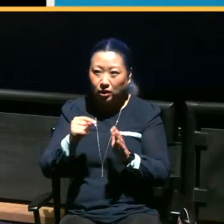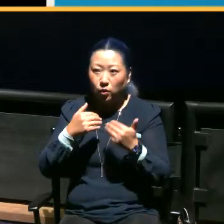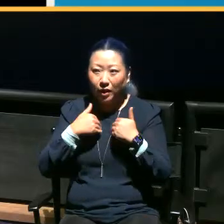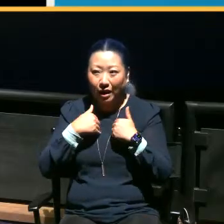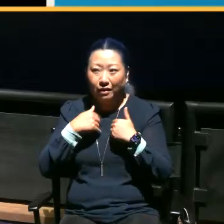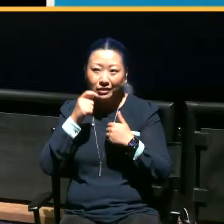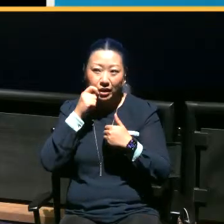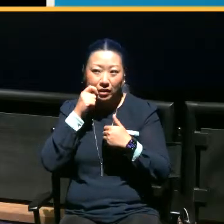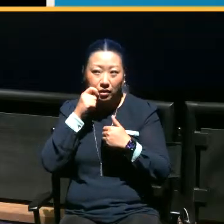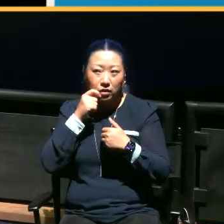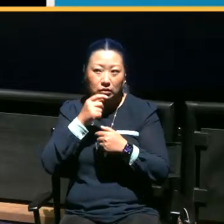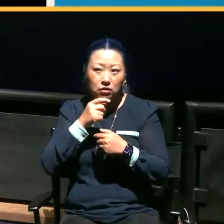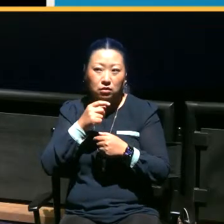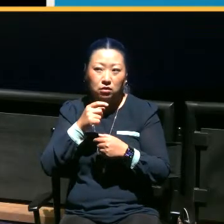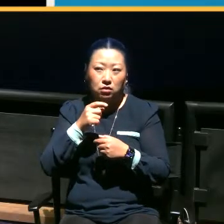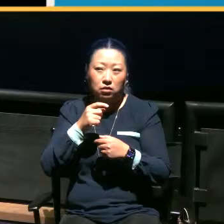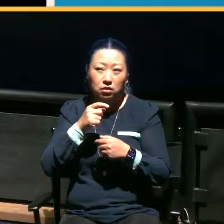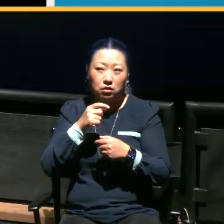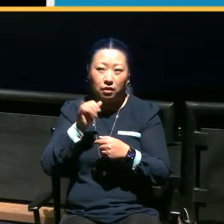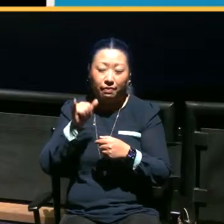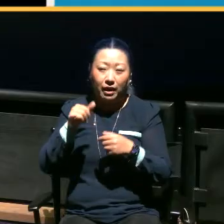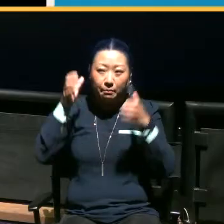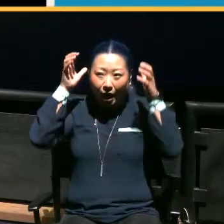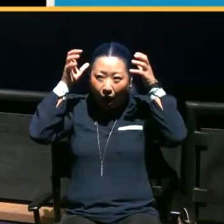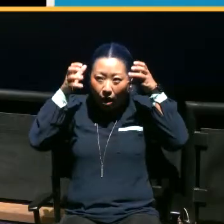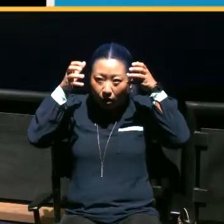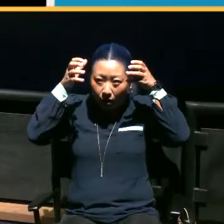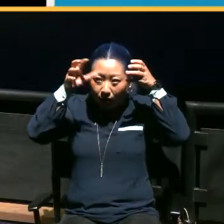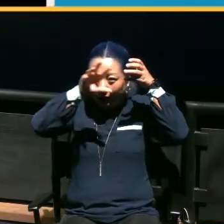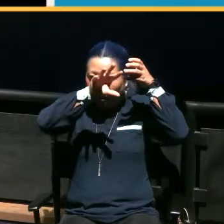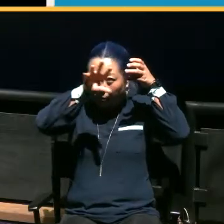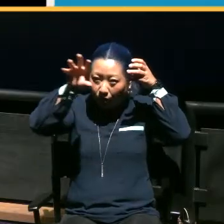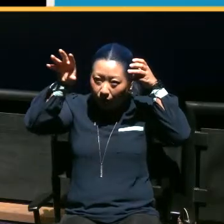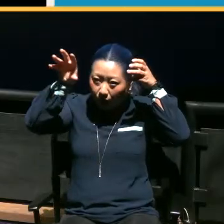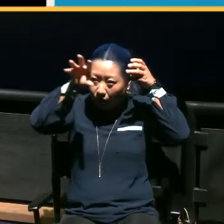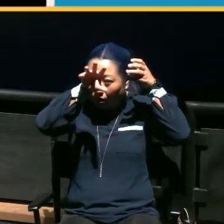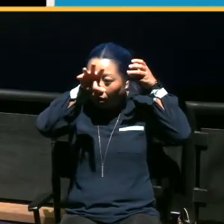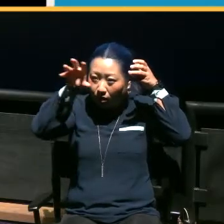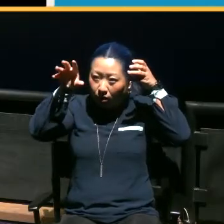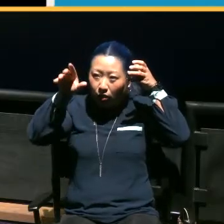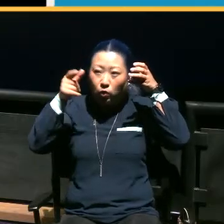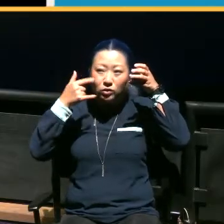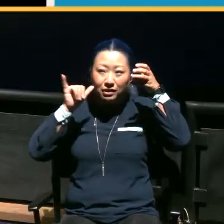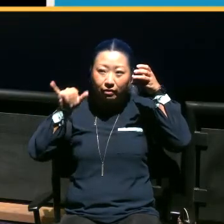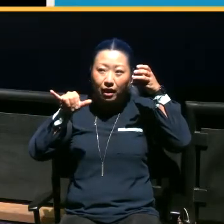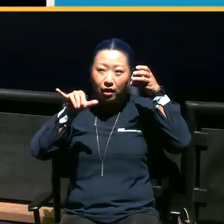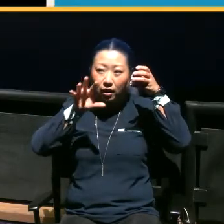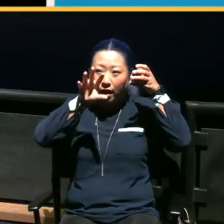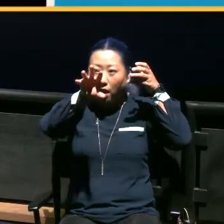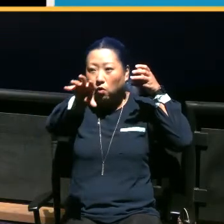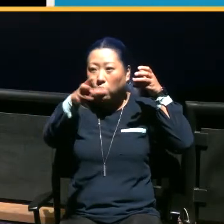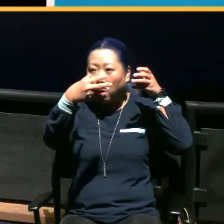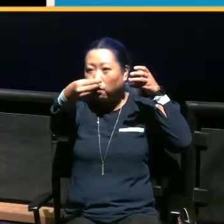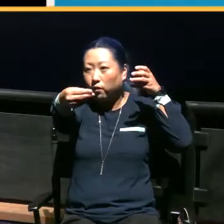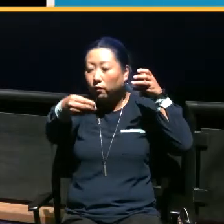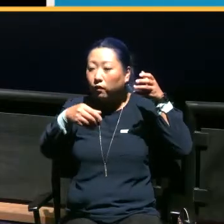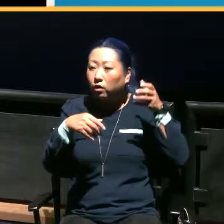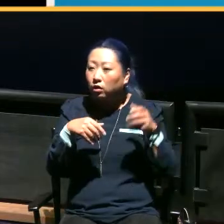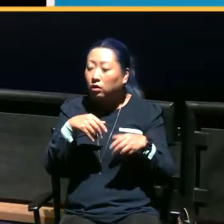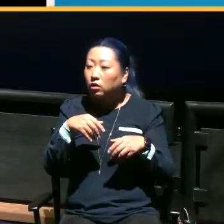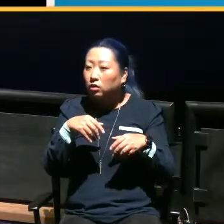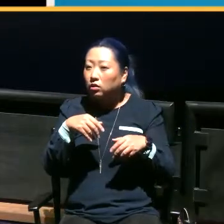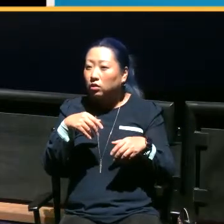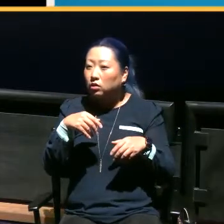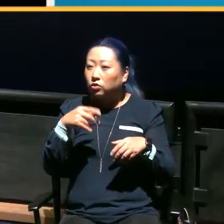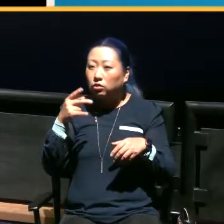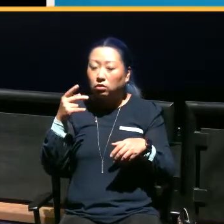Mike. Okay, so that's my helmet camera looking out, and that's what it looks like. And you can see that